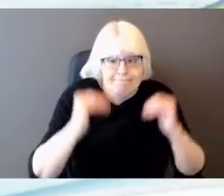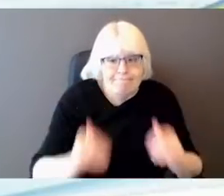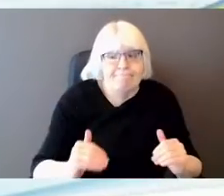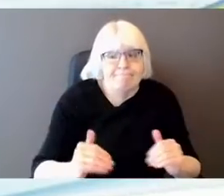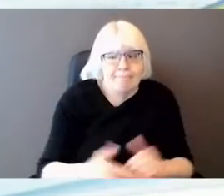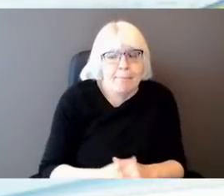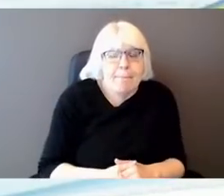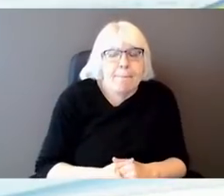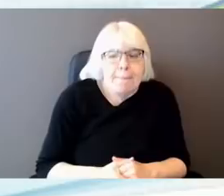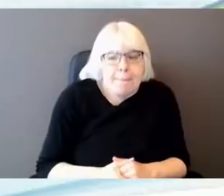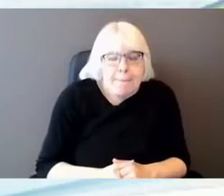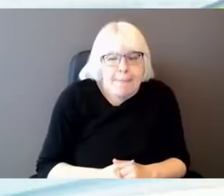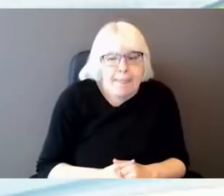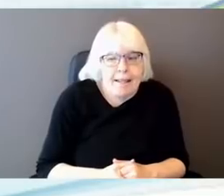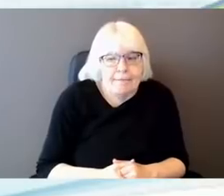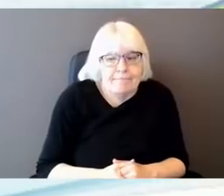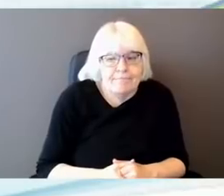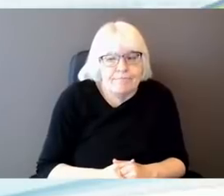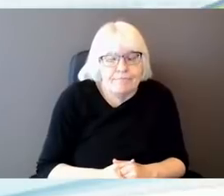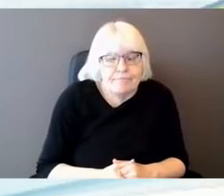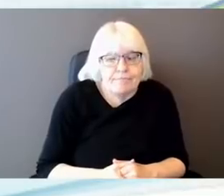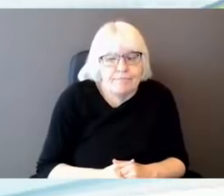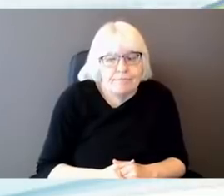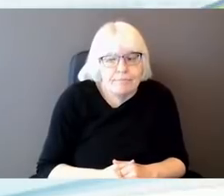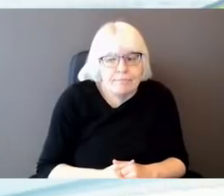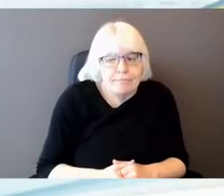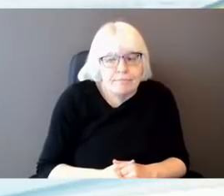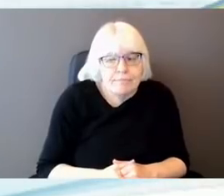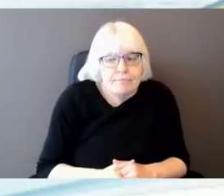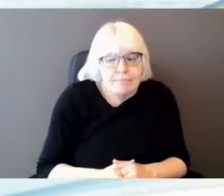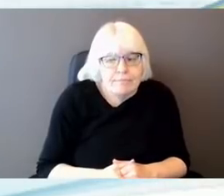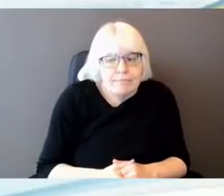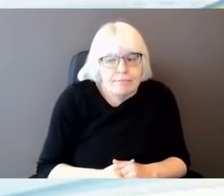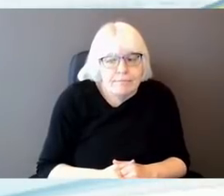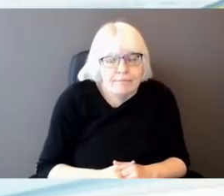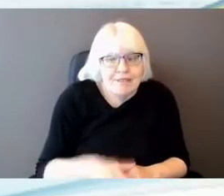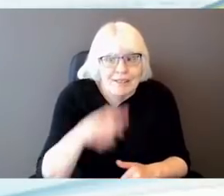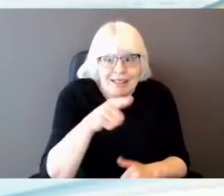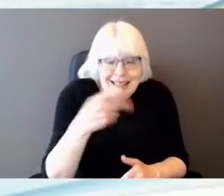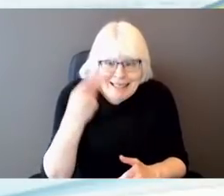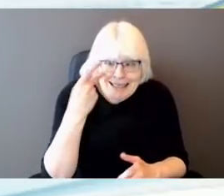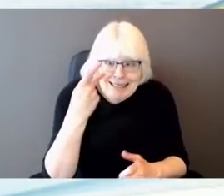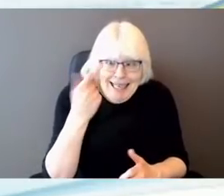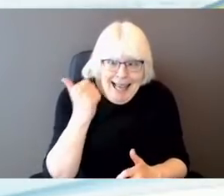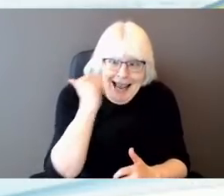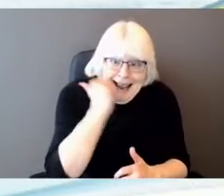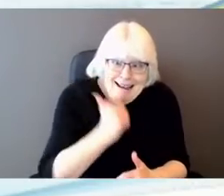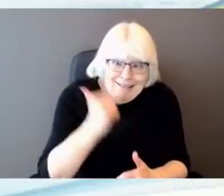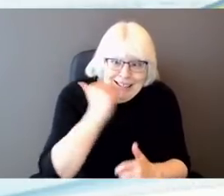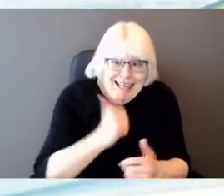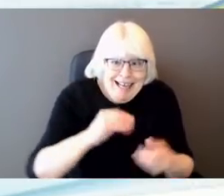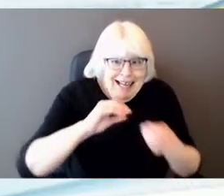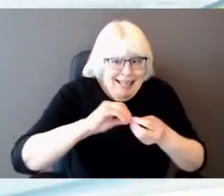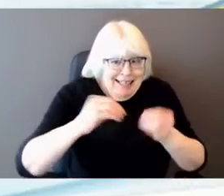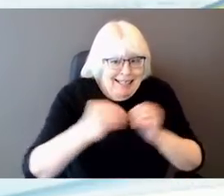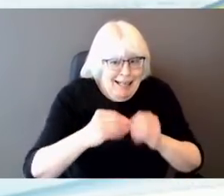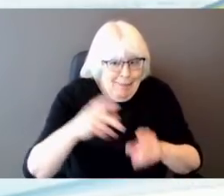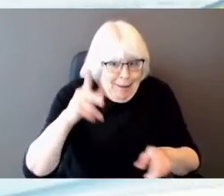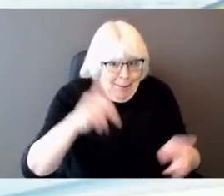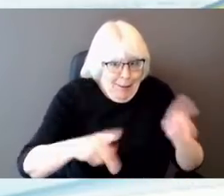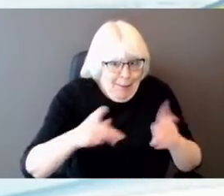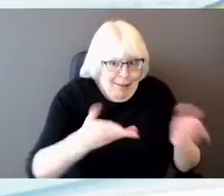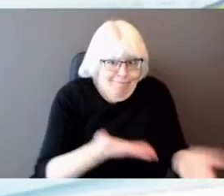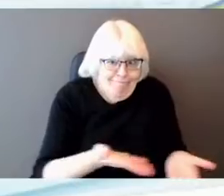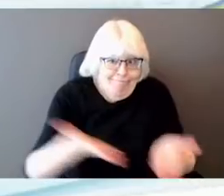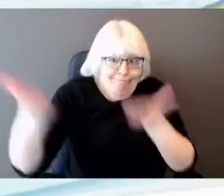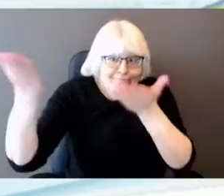Finally, this is a figure displaying the daily counts of individuals in hospital being treated for COVID-19, as well